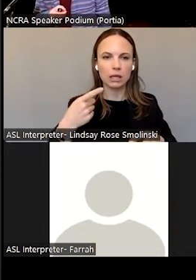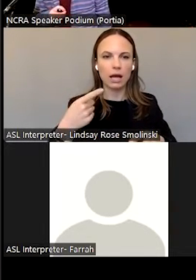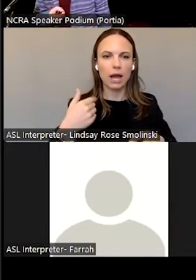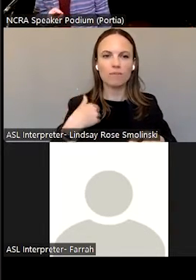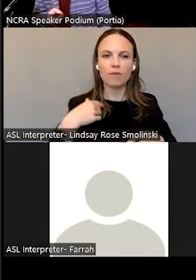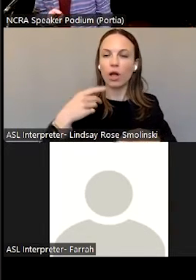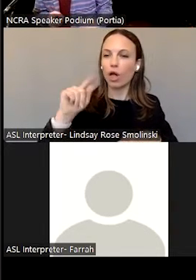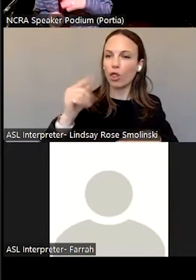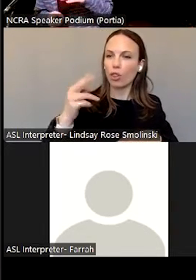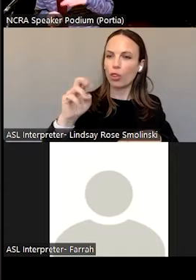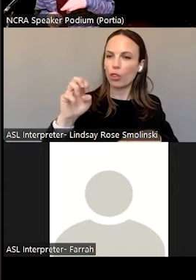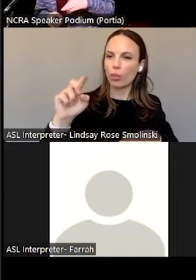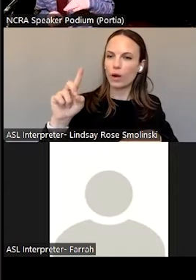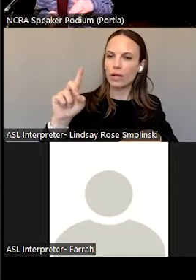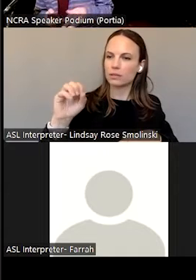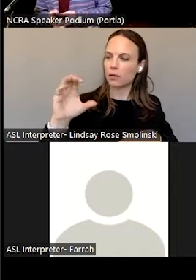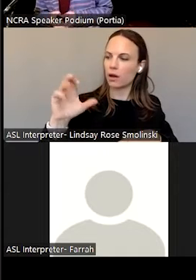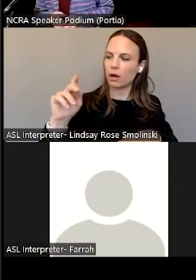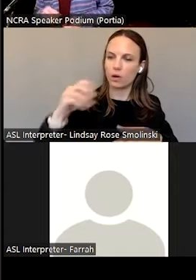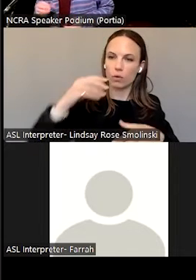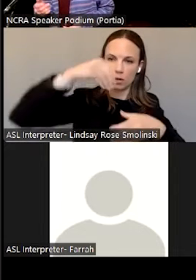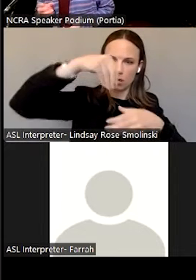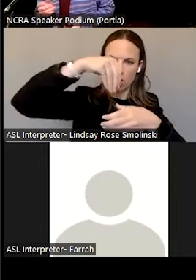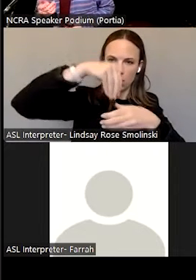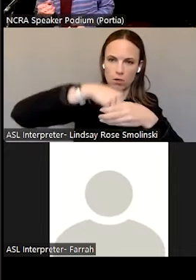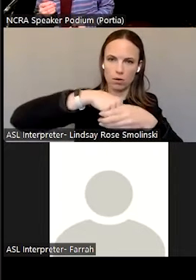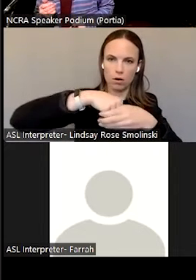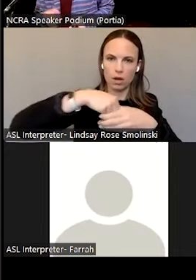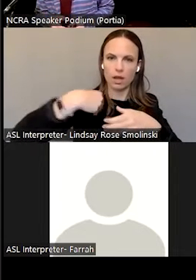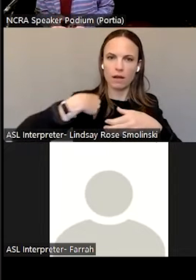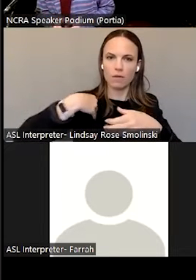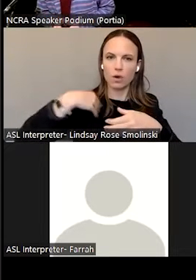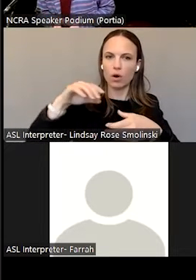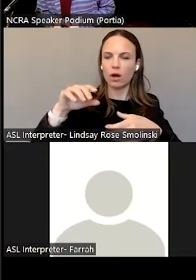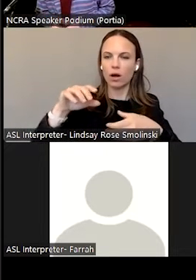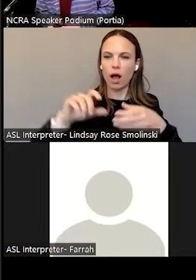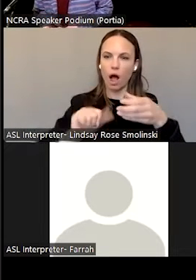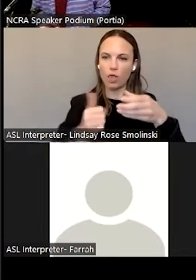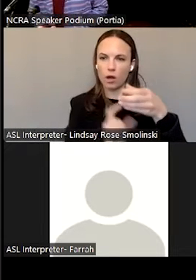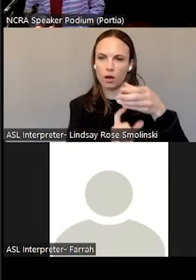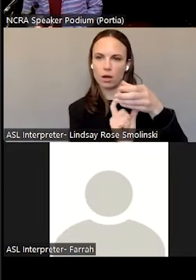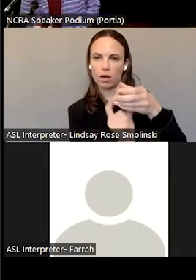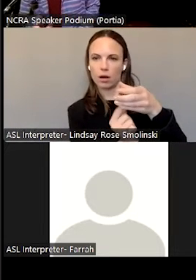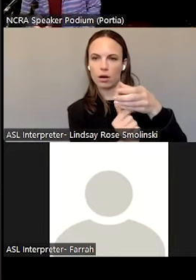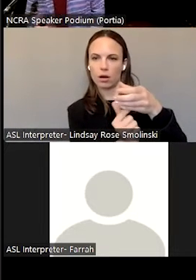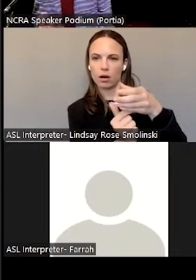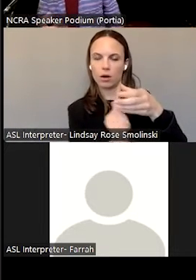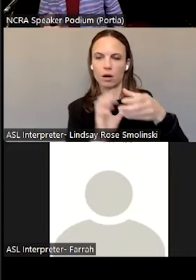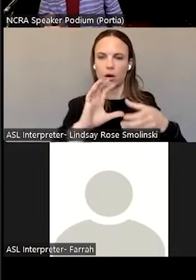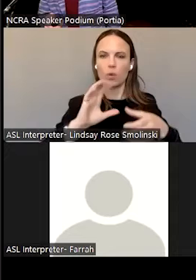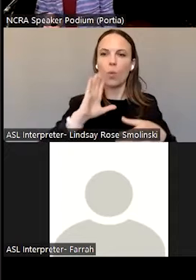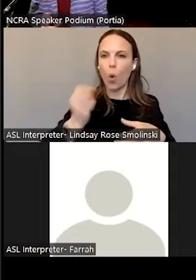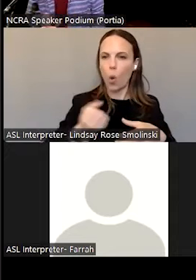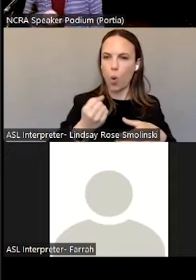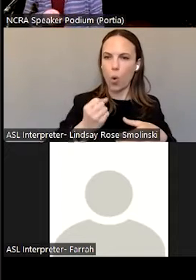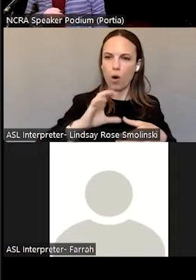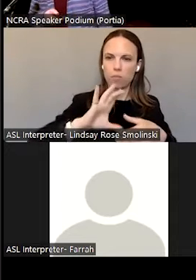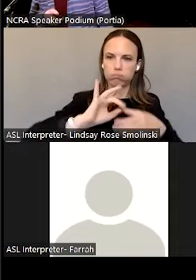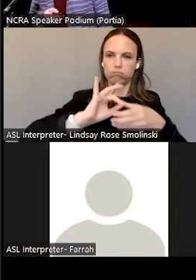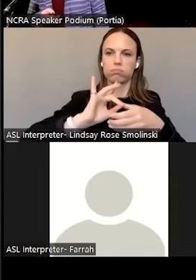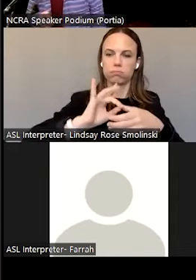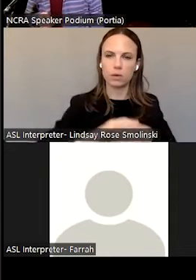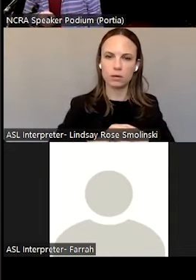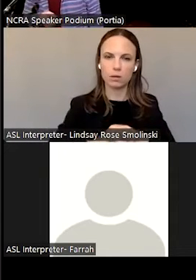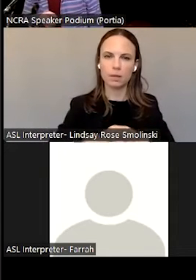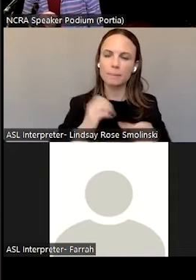threaded socket that goes through the hole in the glass, and there's a threaded ring on the other side that holds it all together. So that